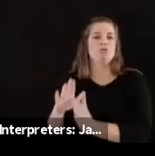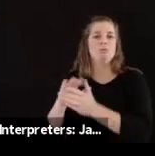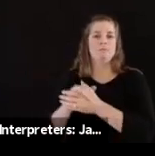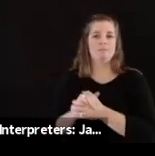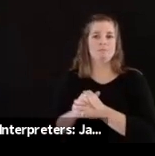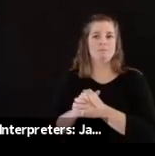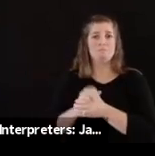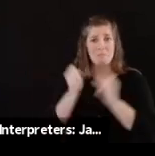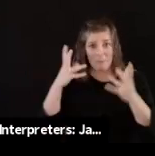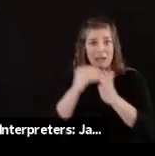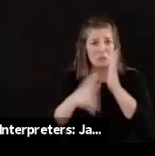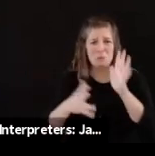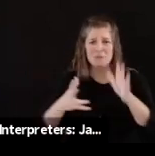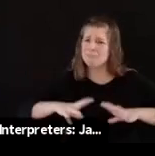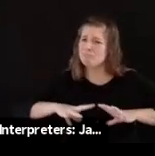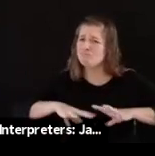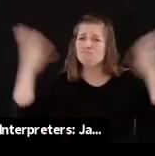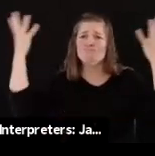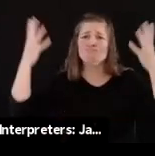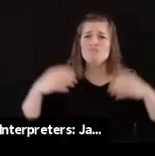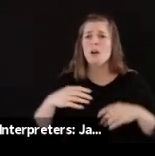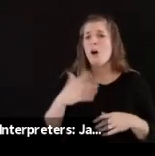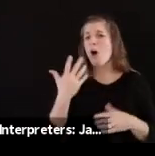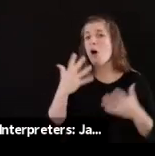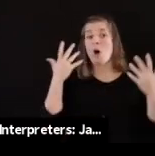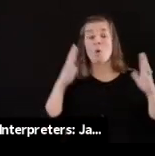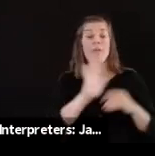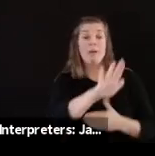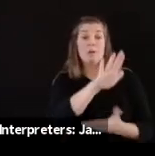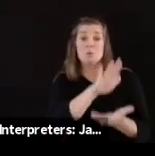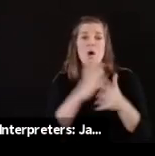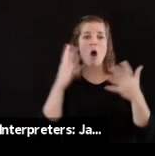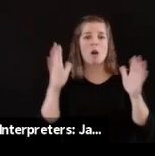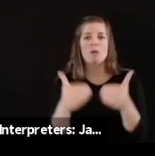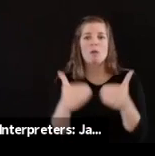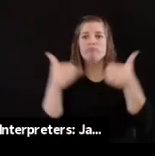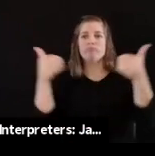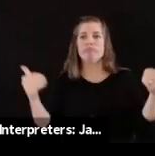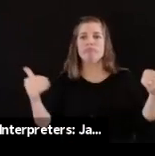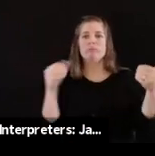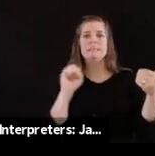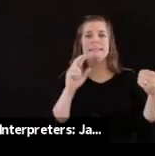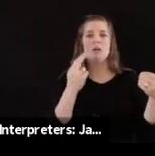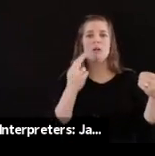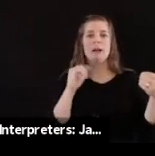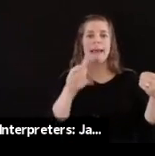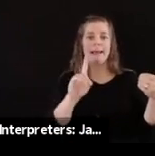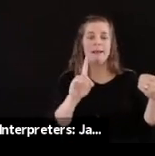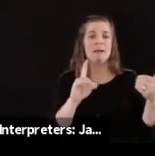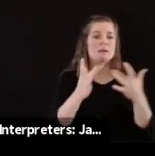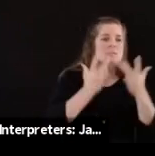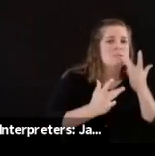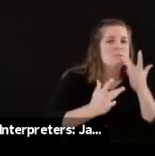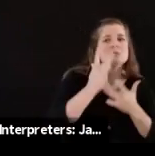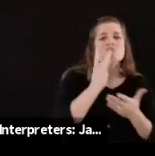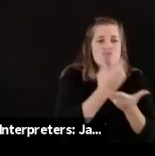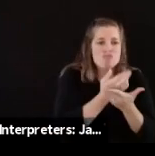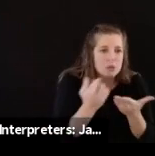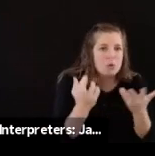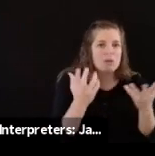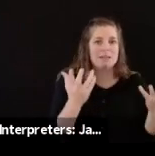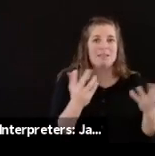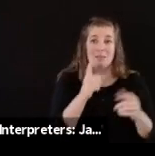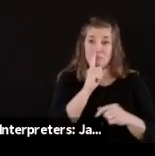They already attended segregated schools with overcrowded classrooms, a lack of resources, and a frankly